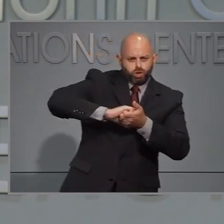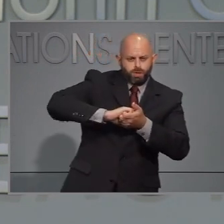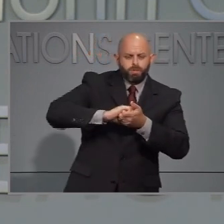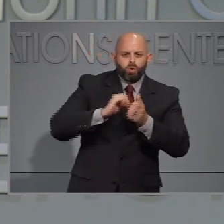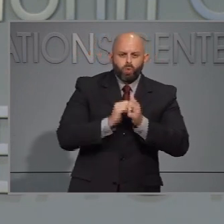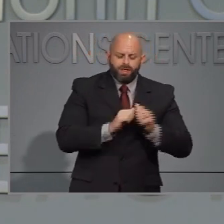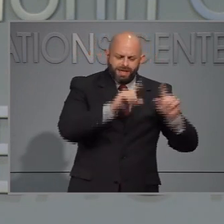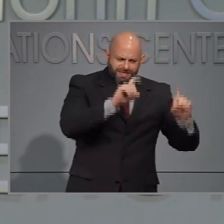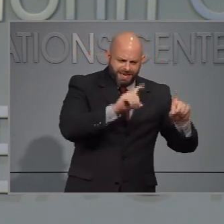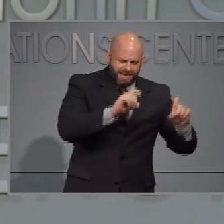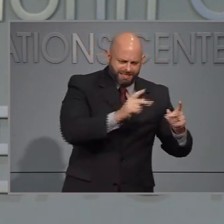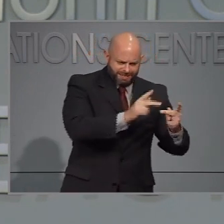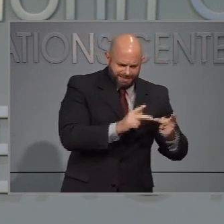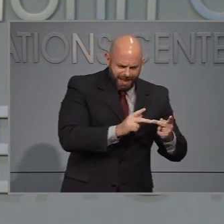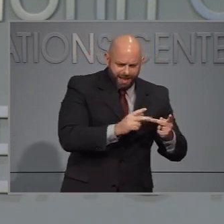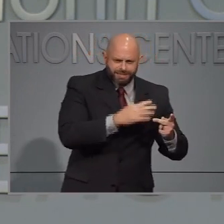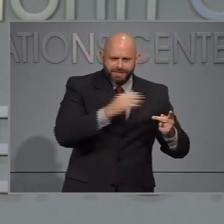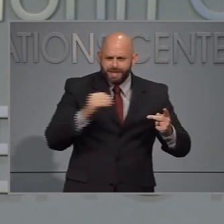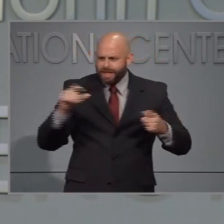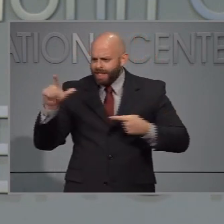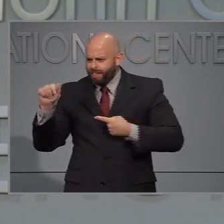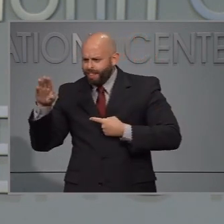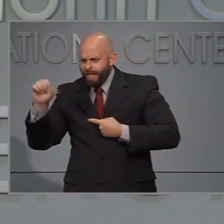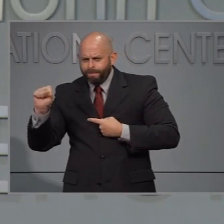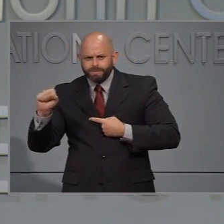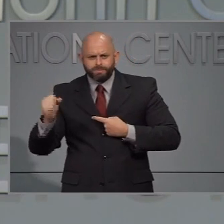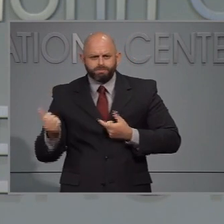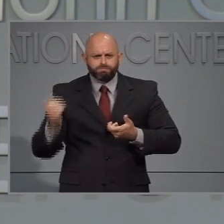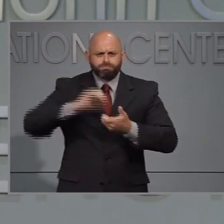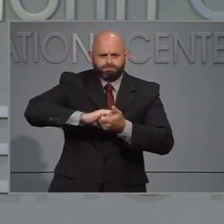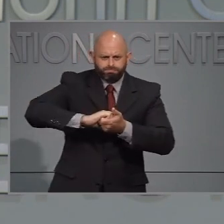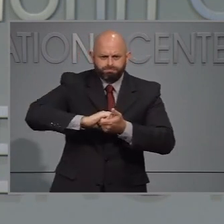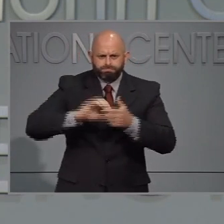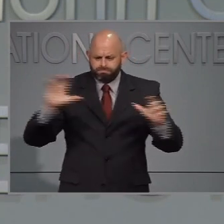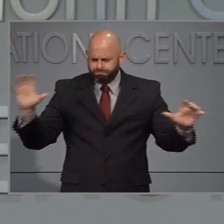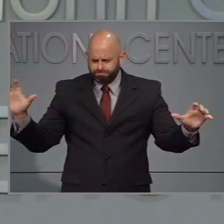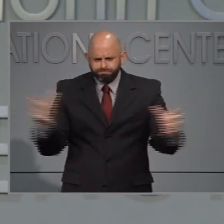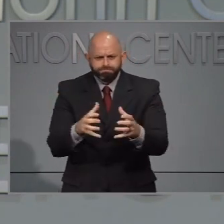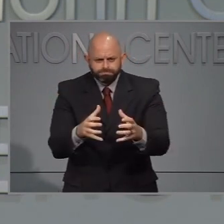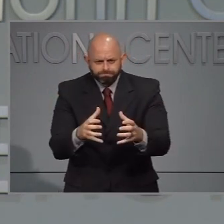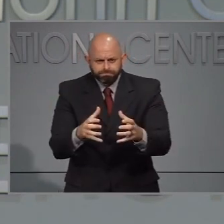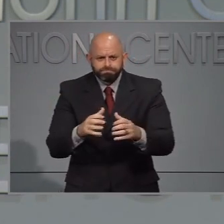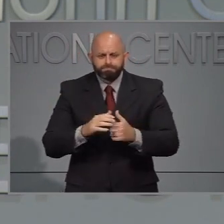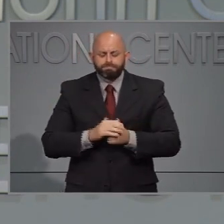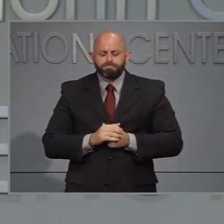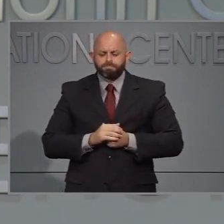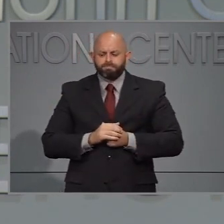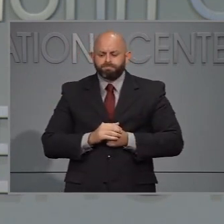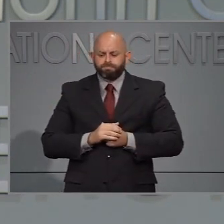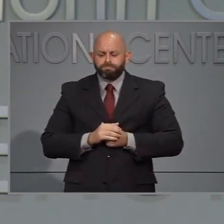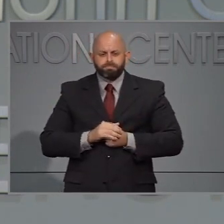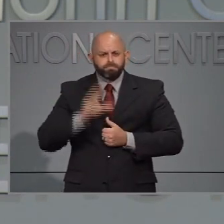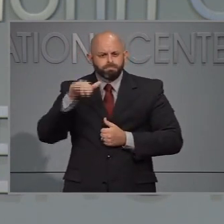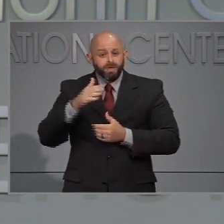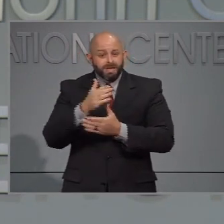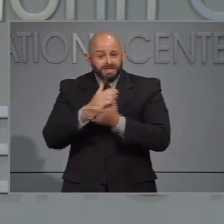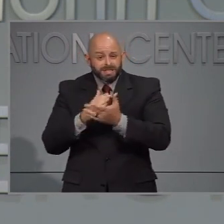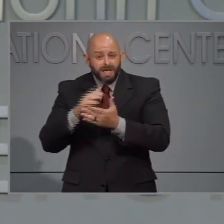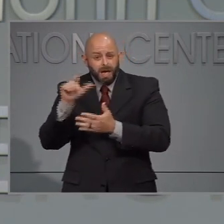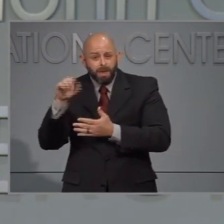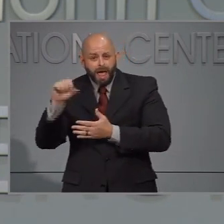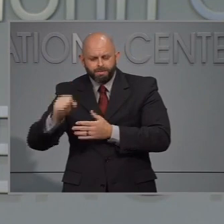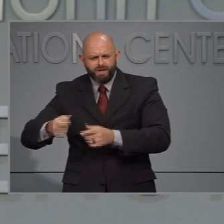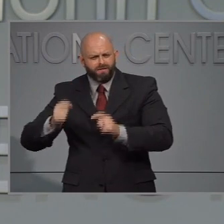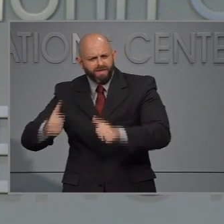labs, and just curious, why are some labs able to turn around tests quicker than